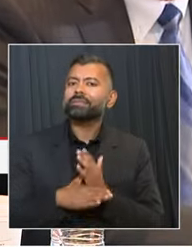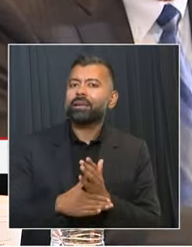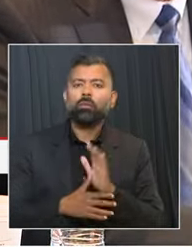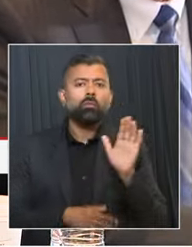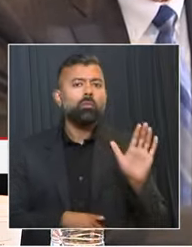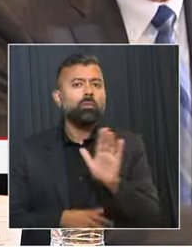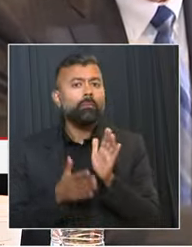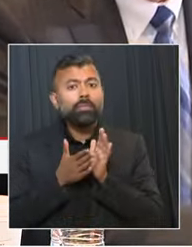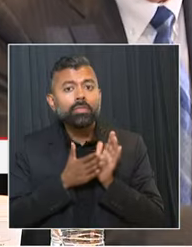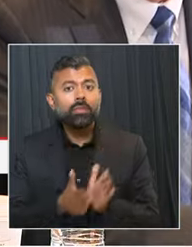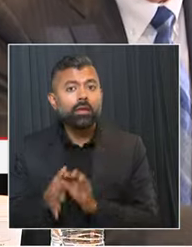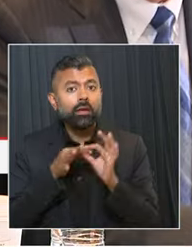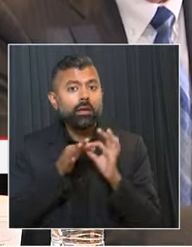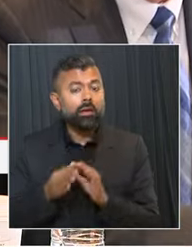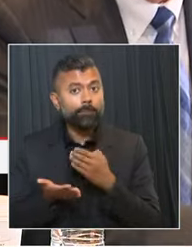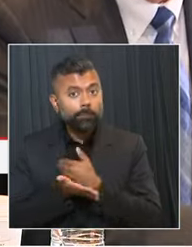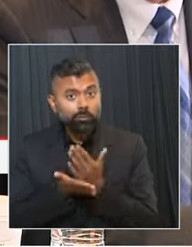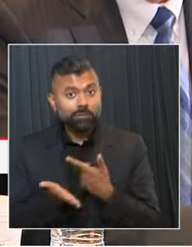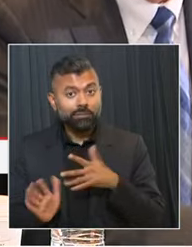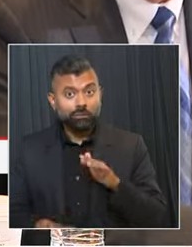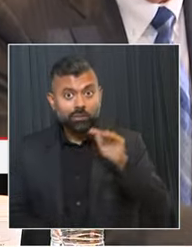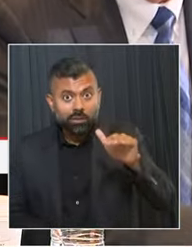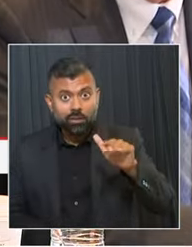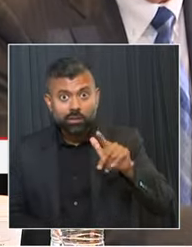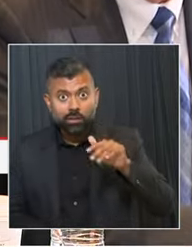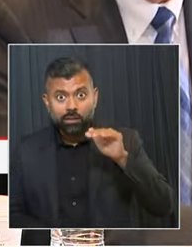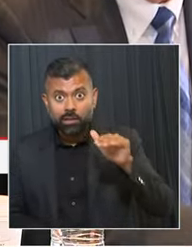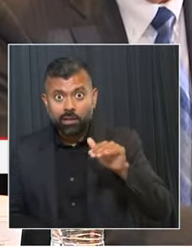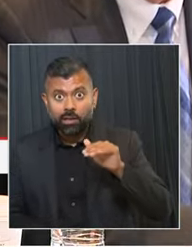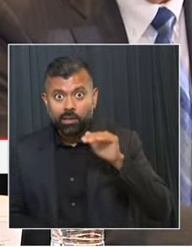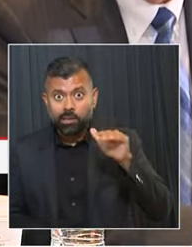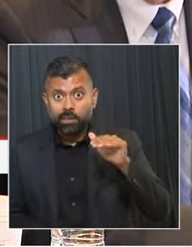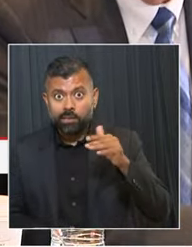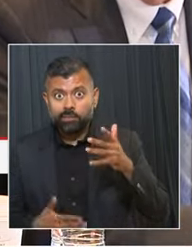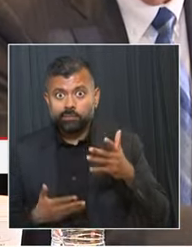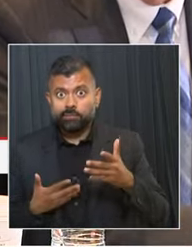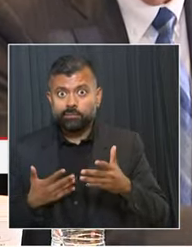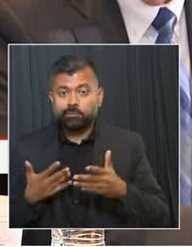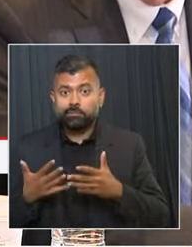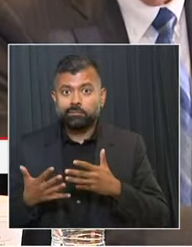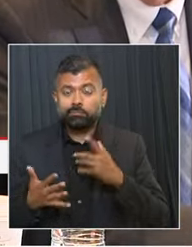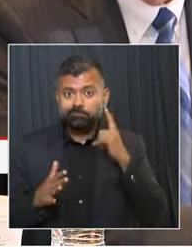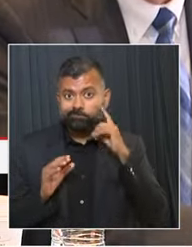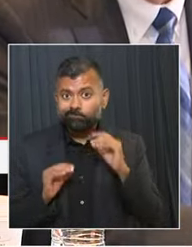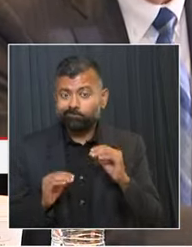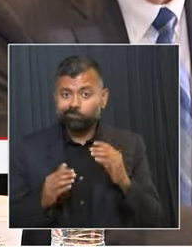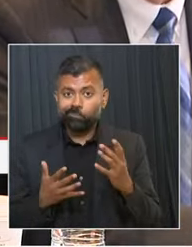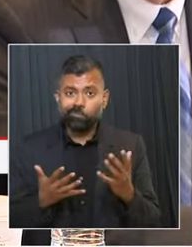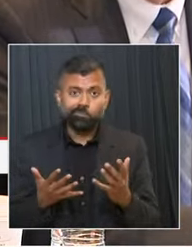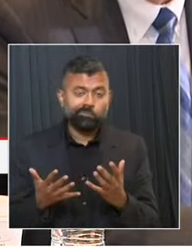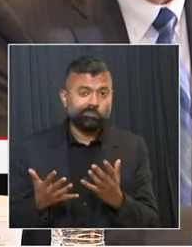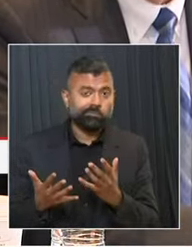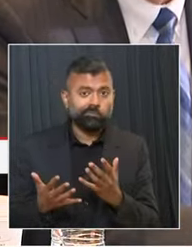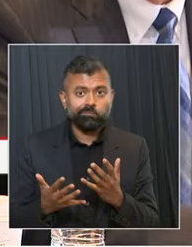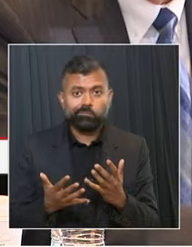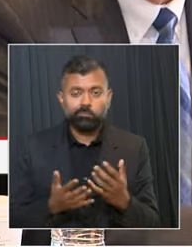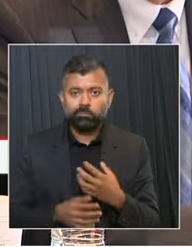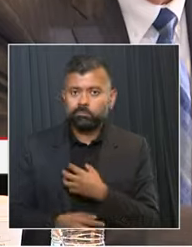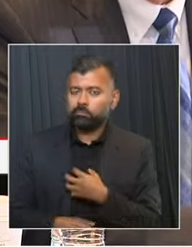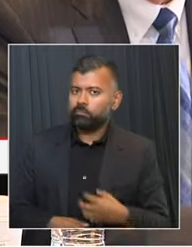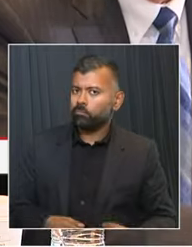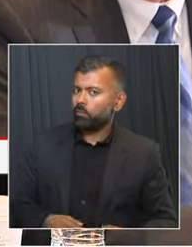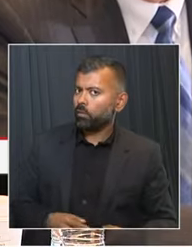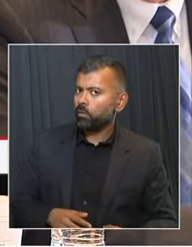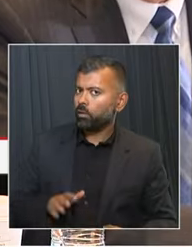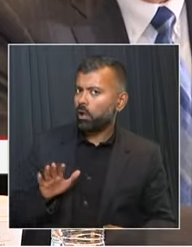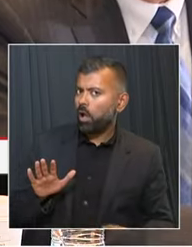to get it. And it's hard to make sense of this without that. Oh, I thought you had a meeting last week. We've had